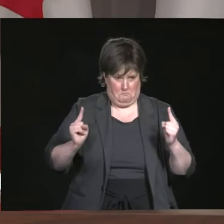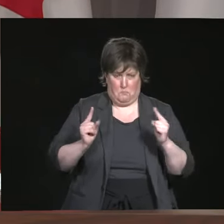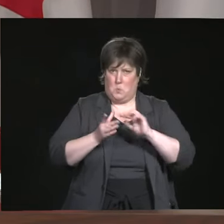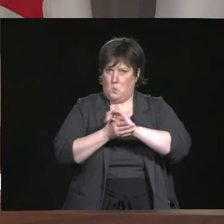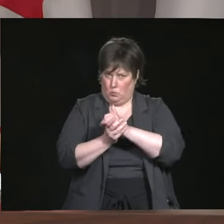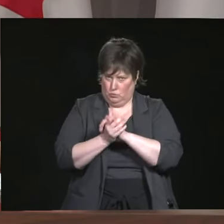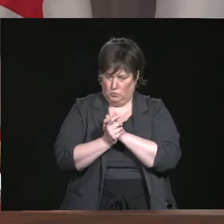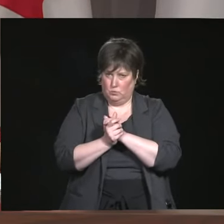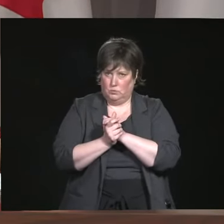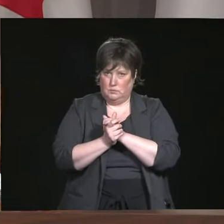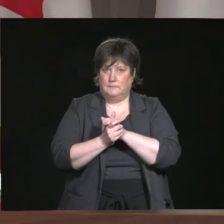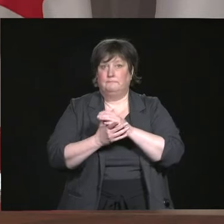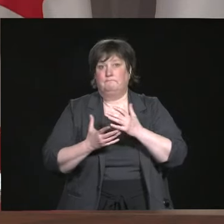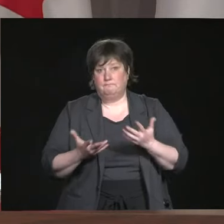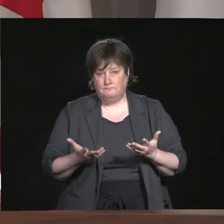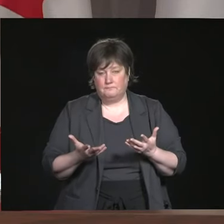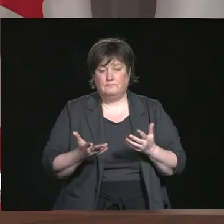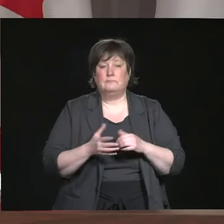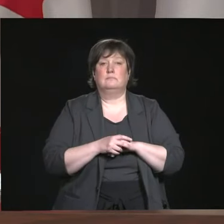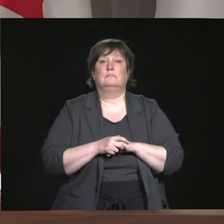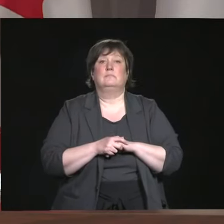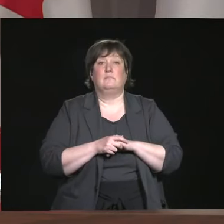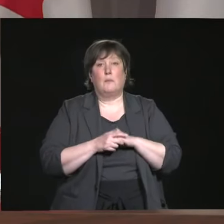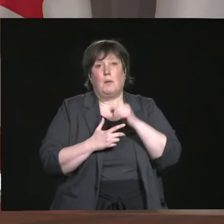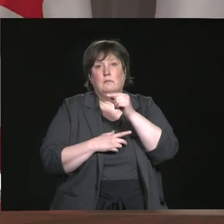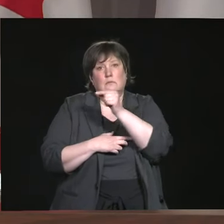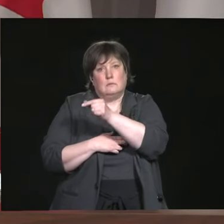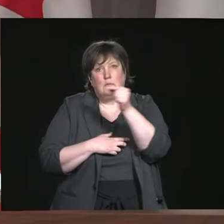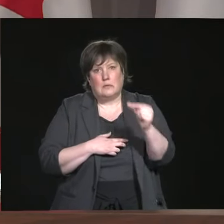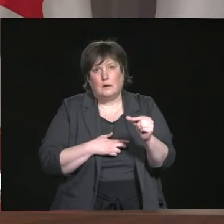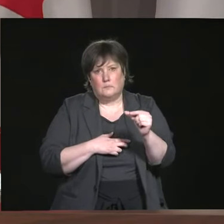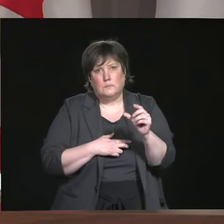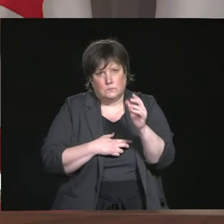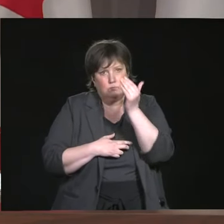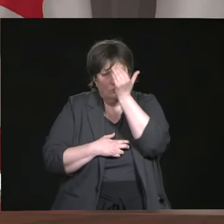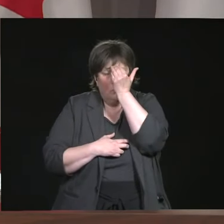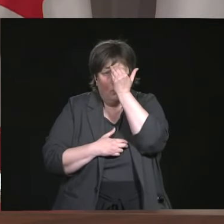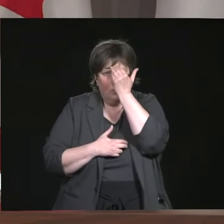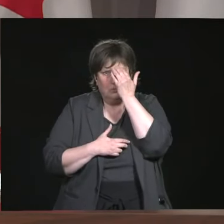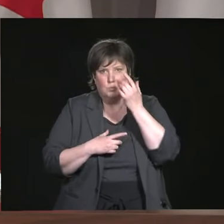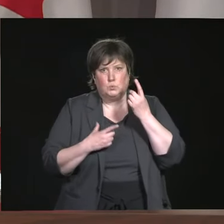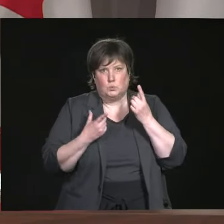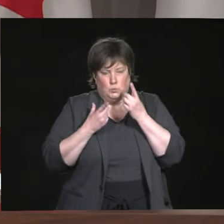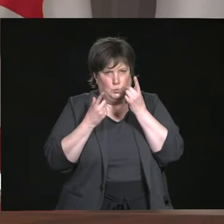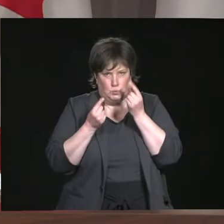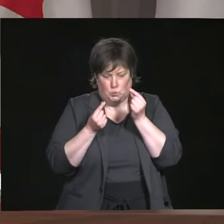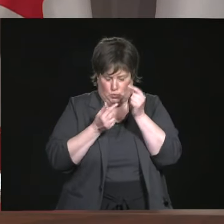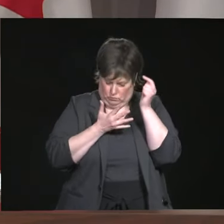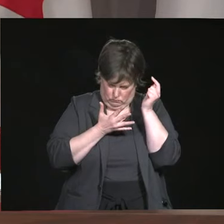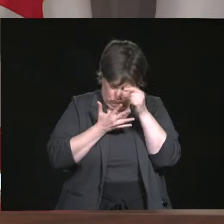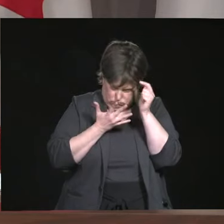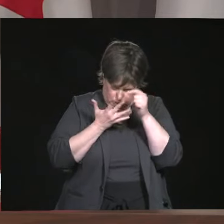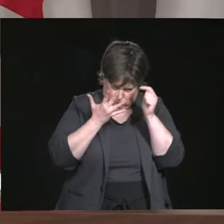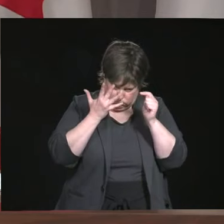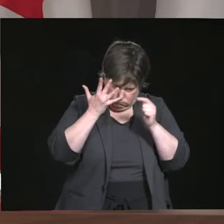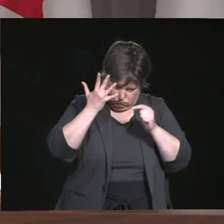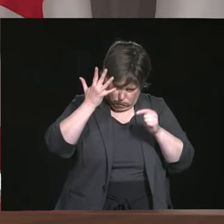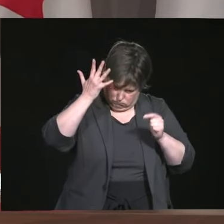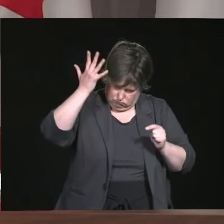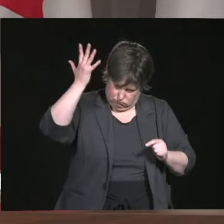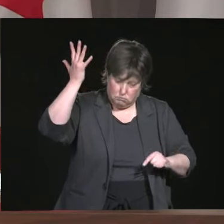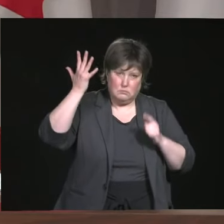of us in government to do everything we can to prepare for a less